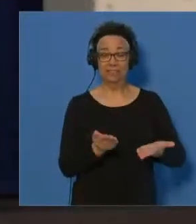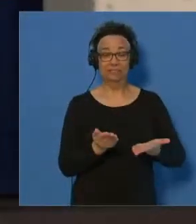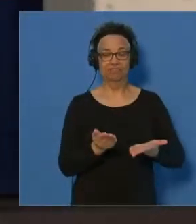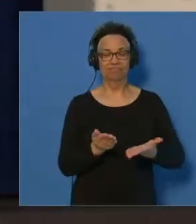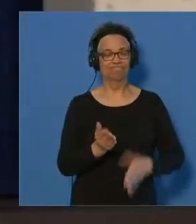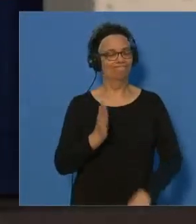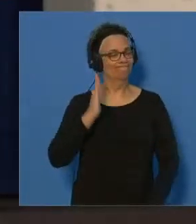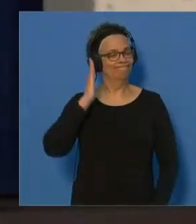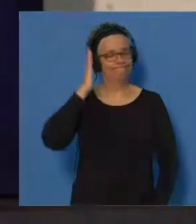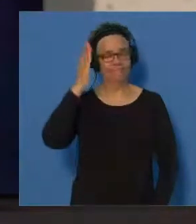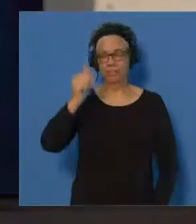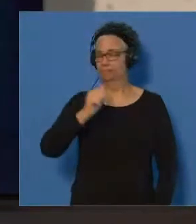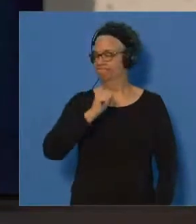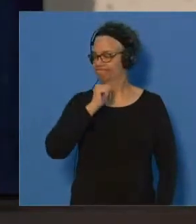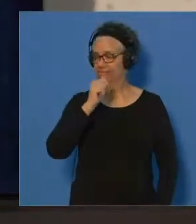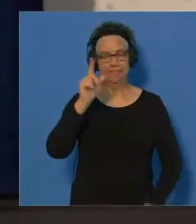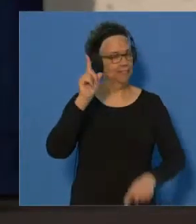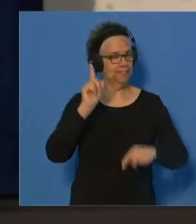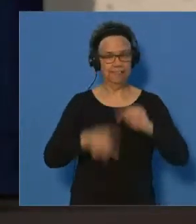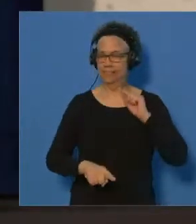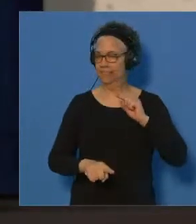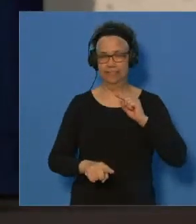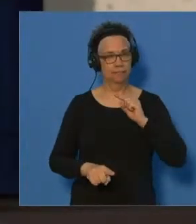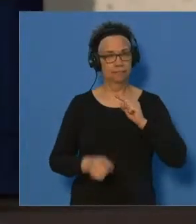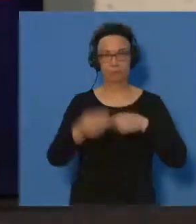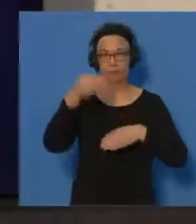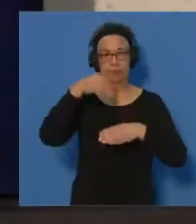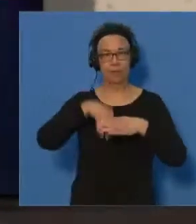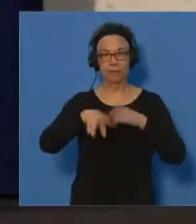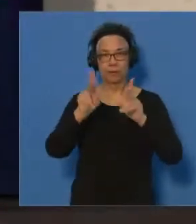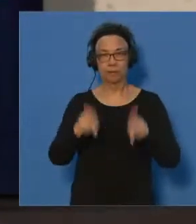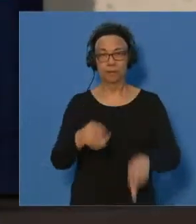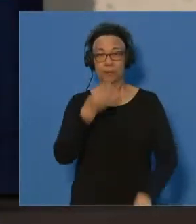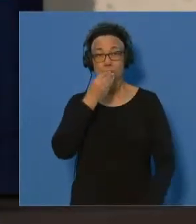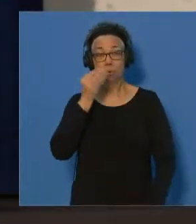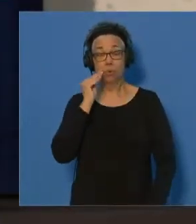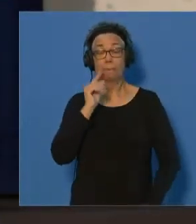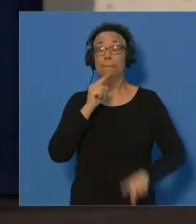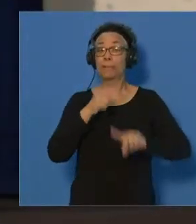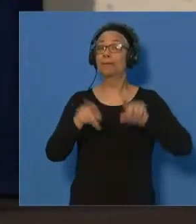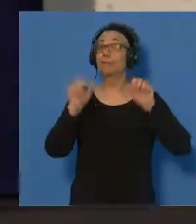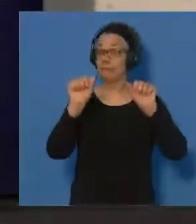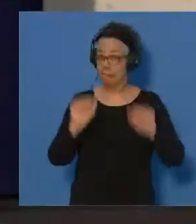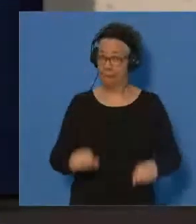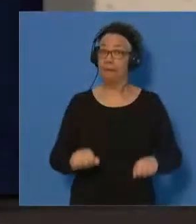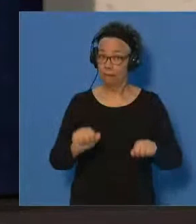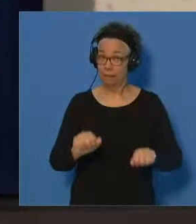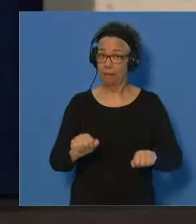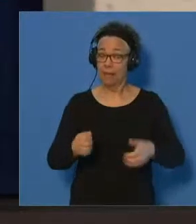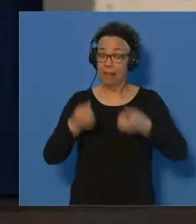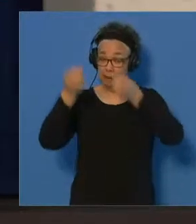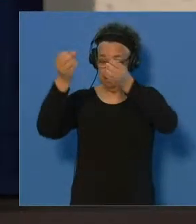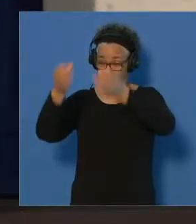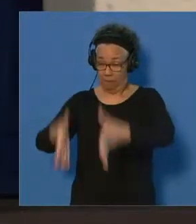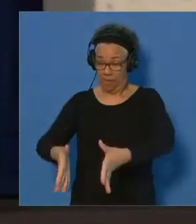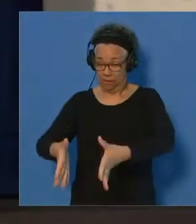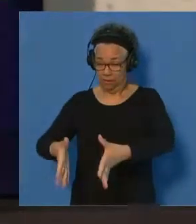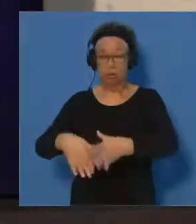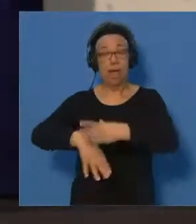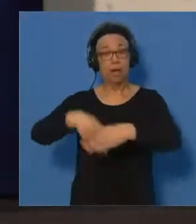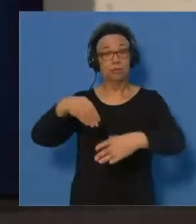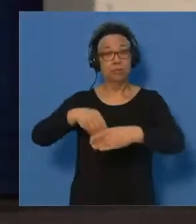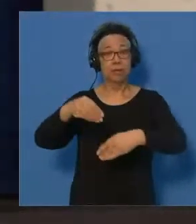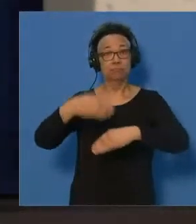shall not enter a customer's home, but shall leave the goods outside of the customer's